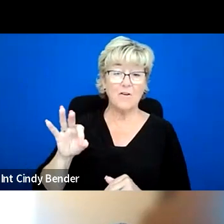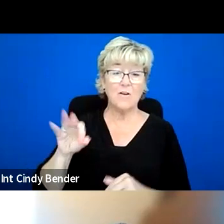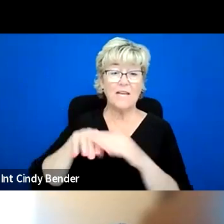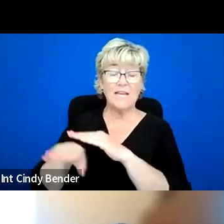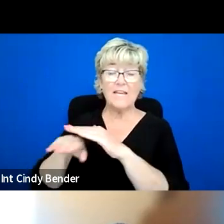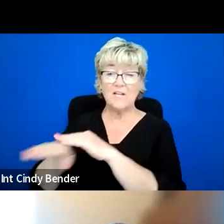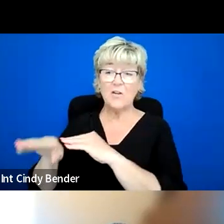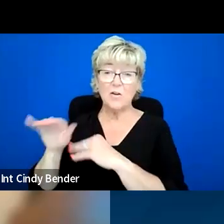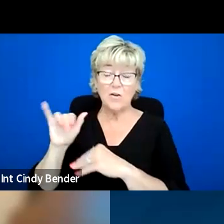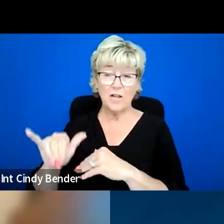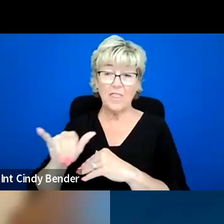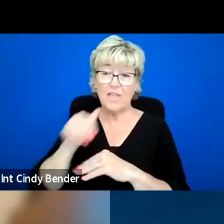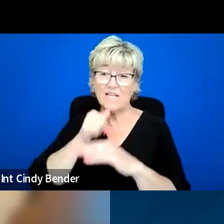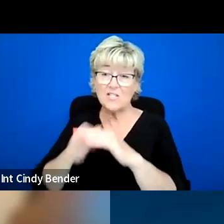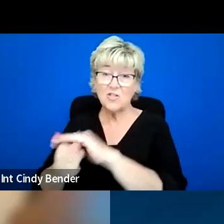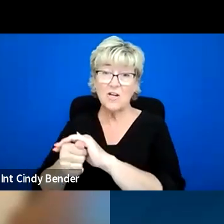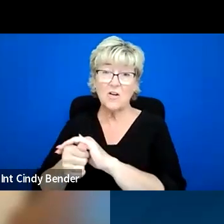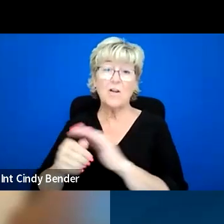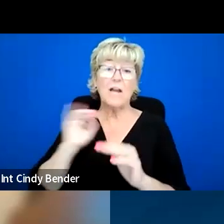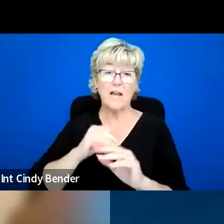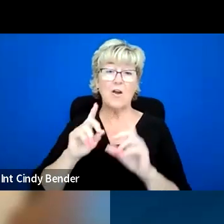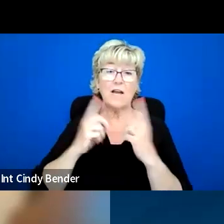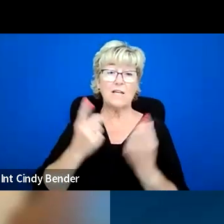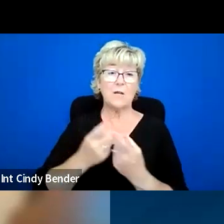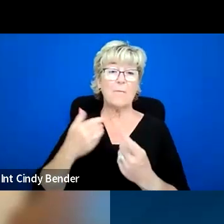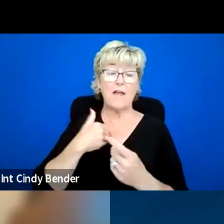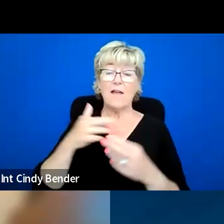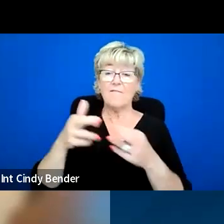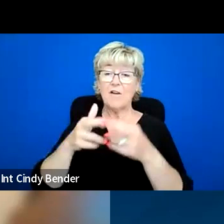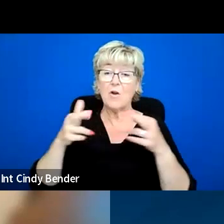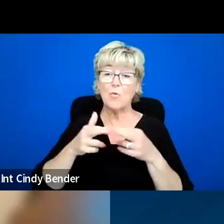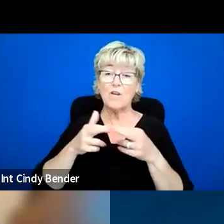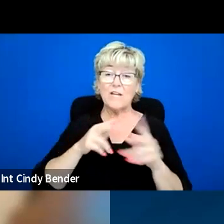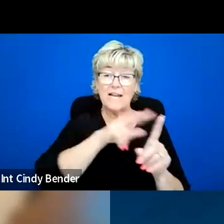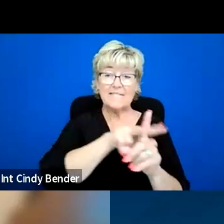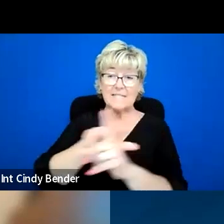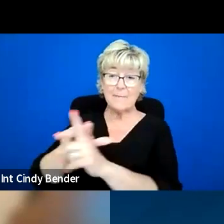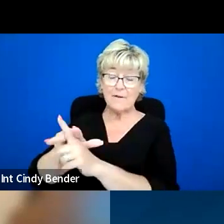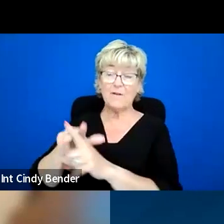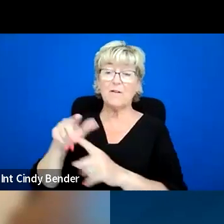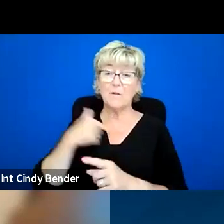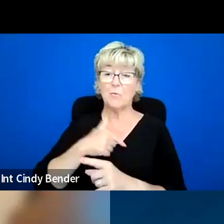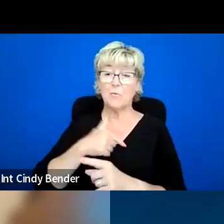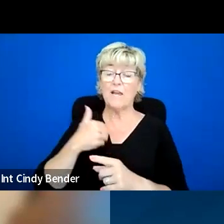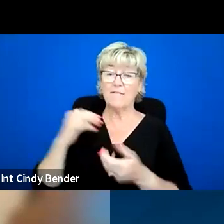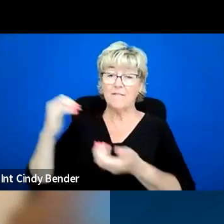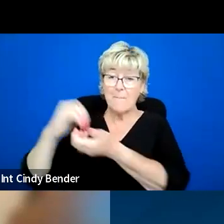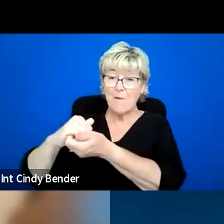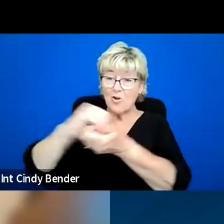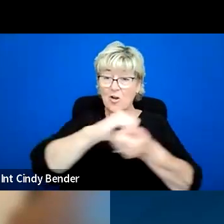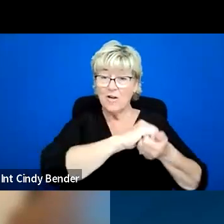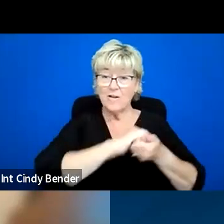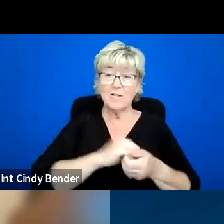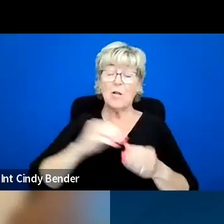shelters. And we have, our team also has regional assignments across California. So we really build those local partnerships and those